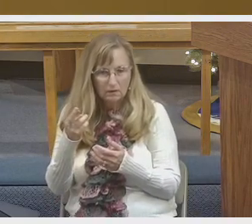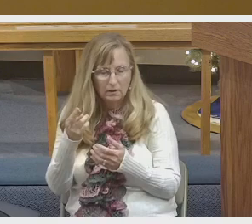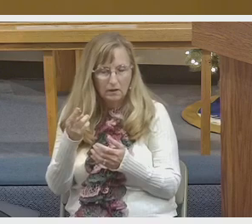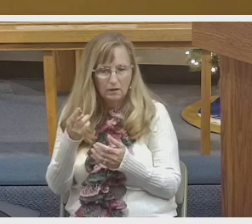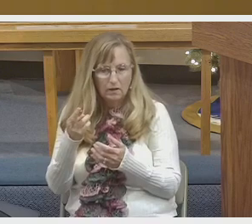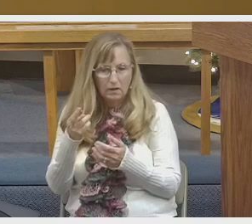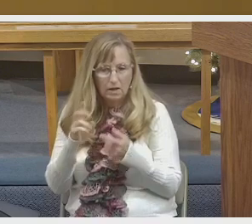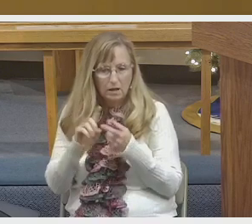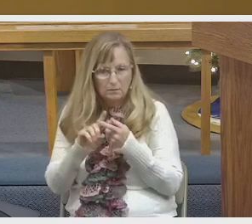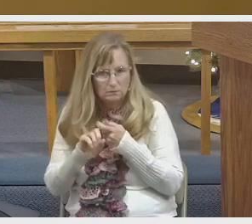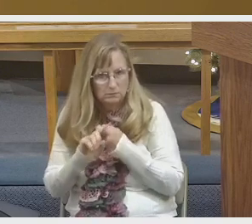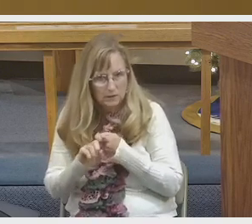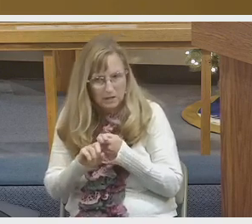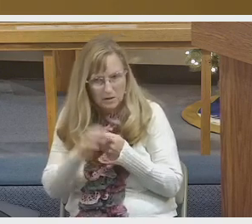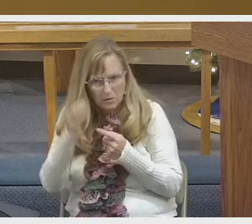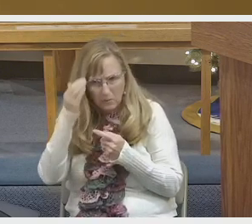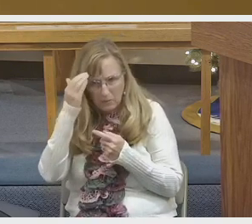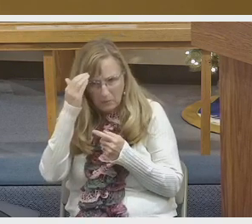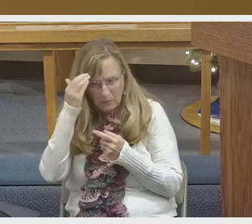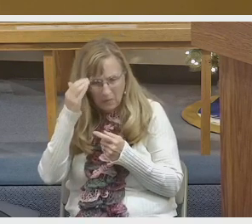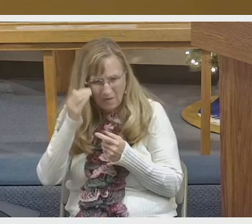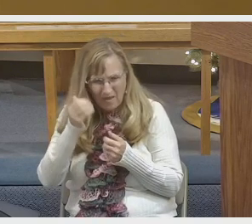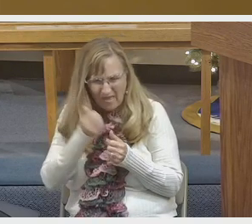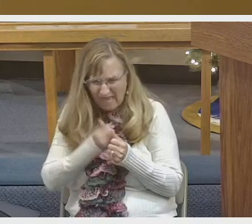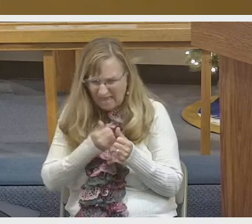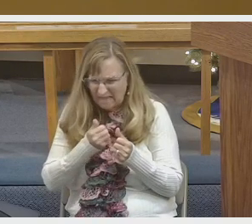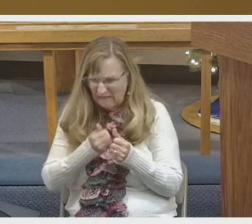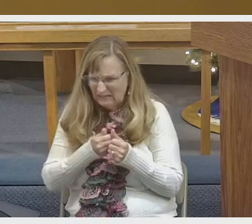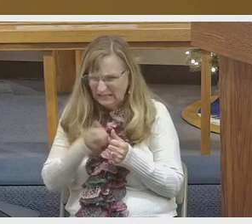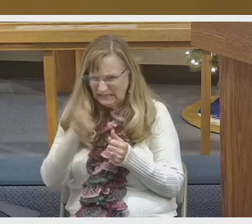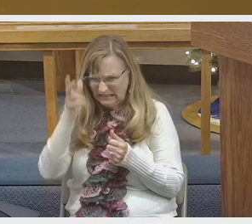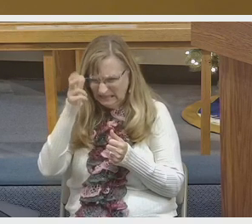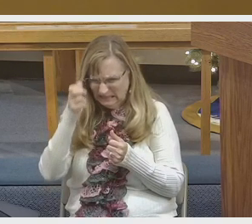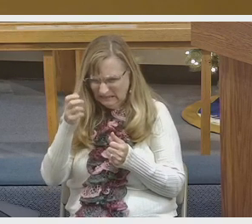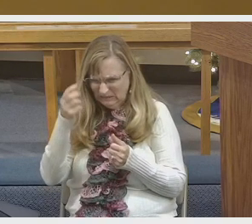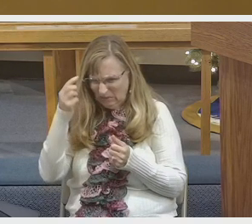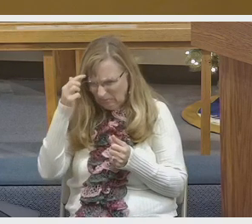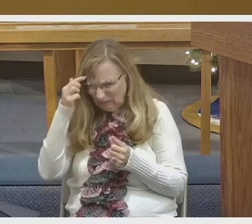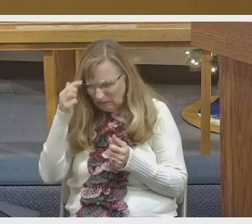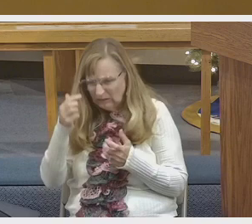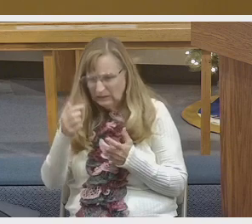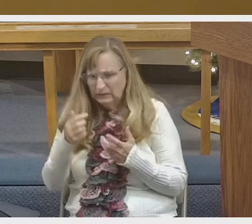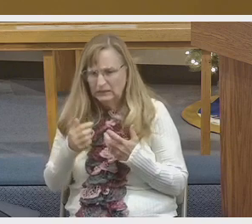What if they knew every evil thought?